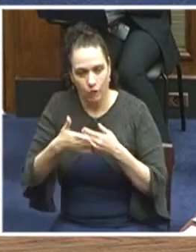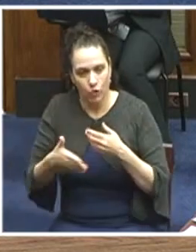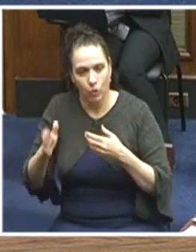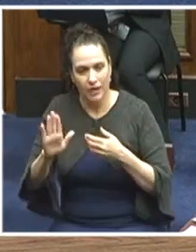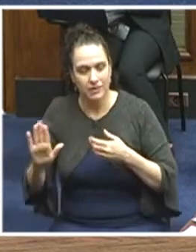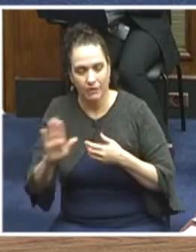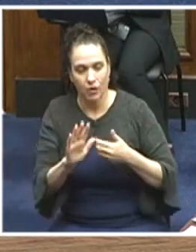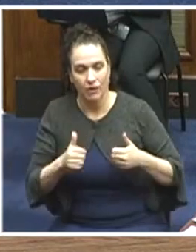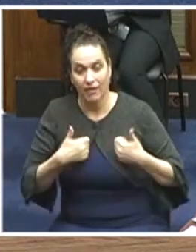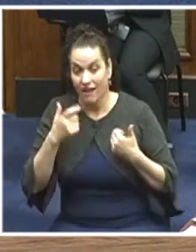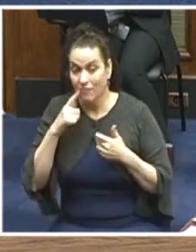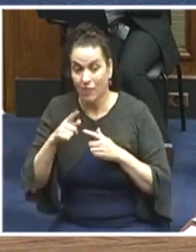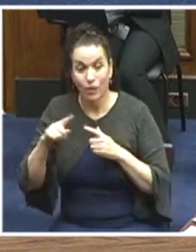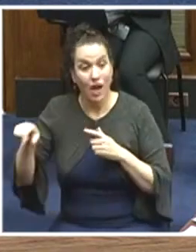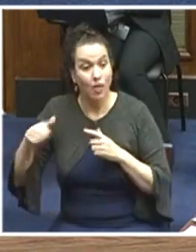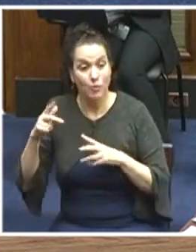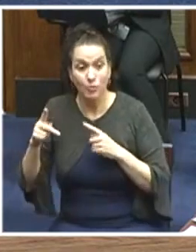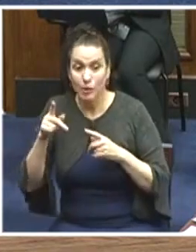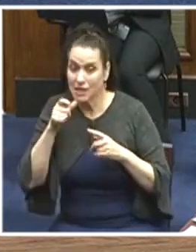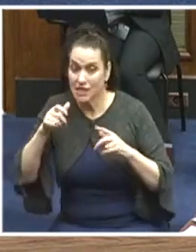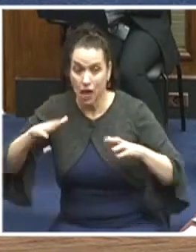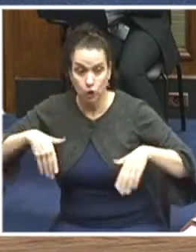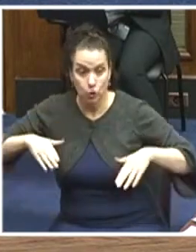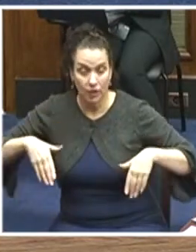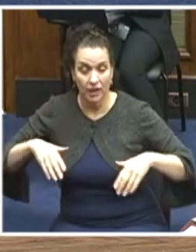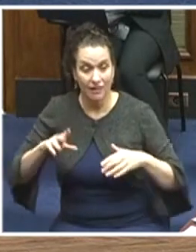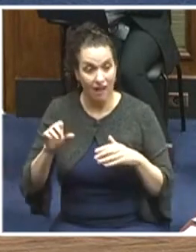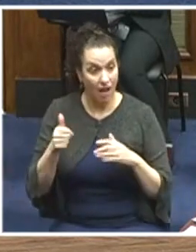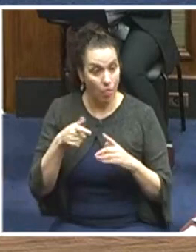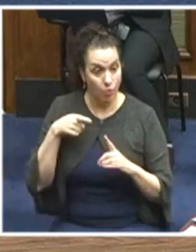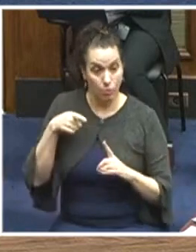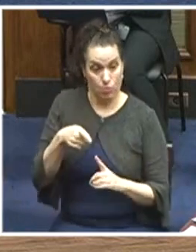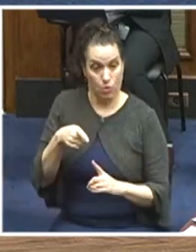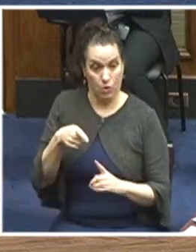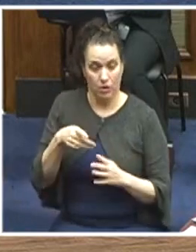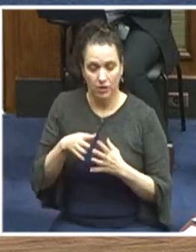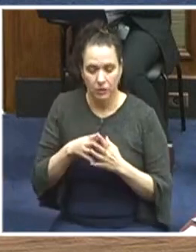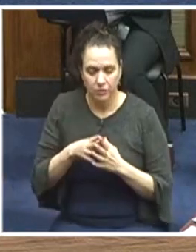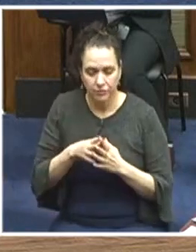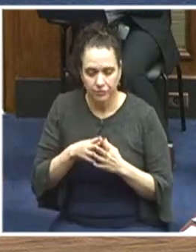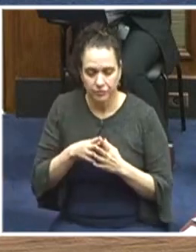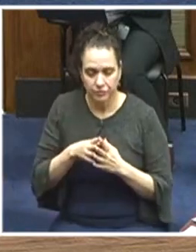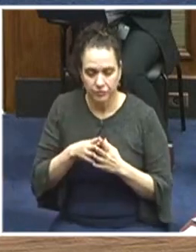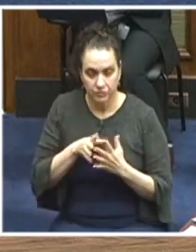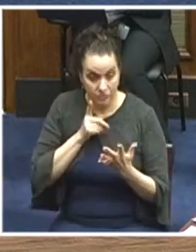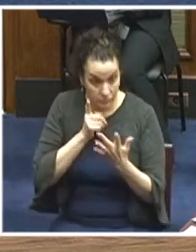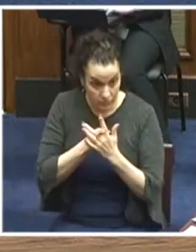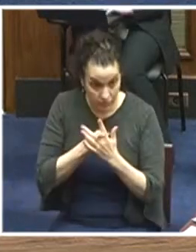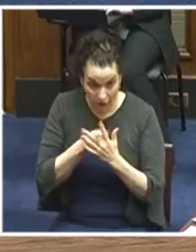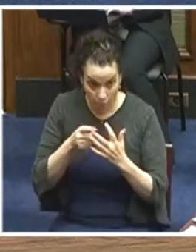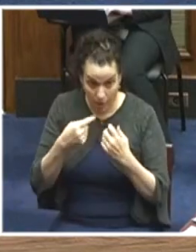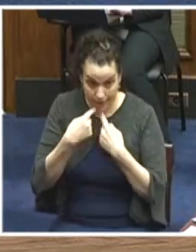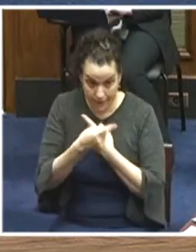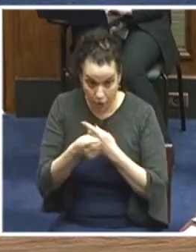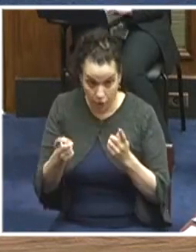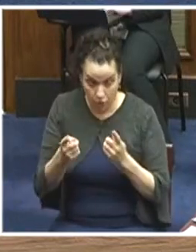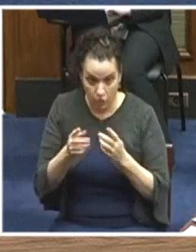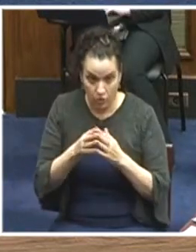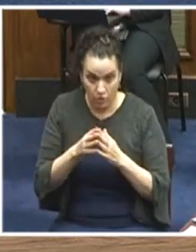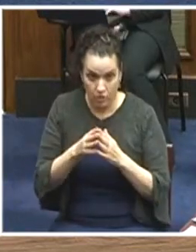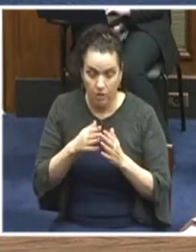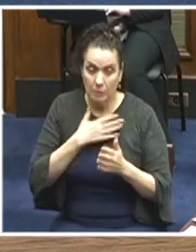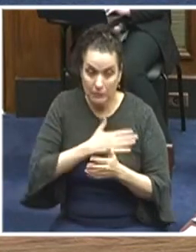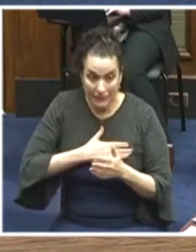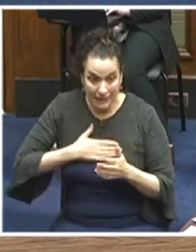late. And to put this another way, and this may sting, but when you come back into power, please, for the love of